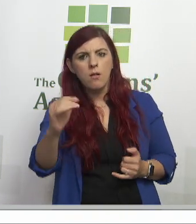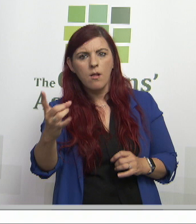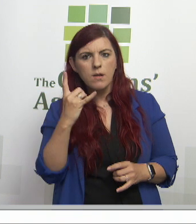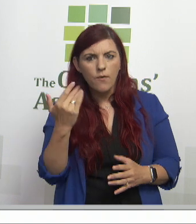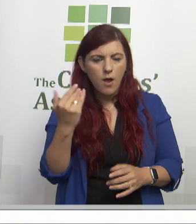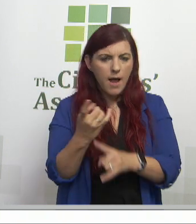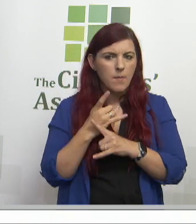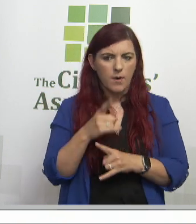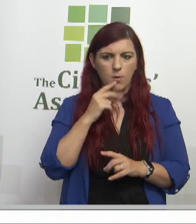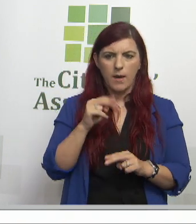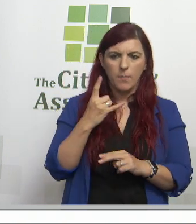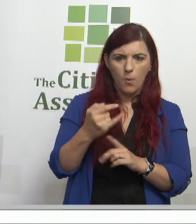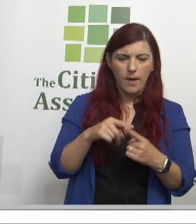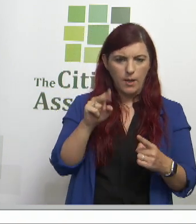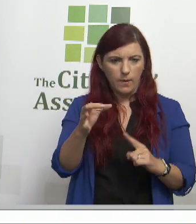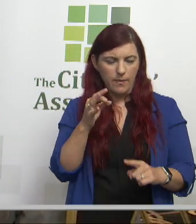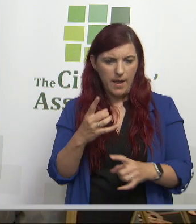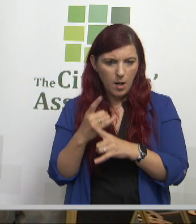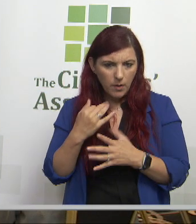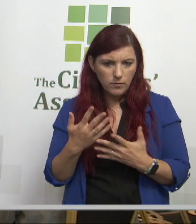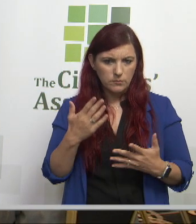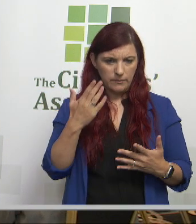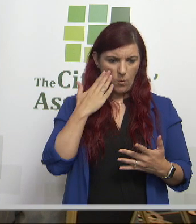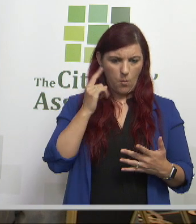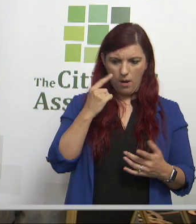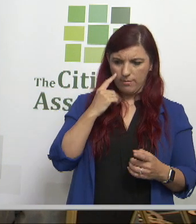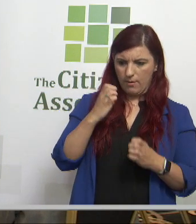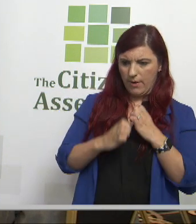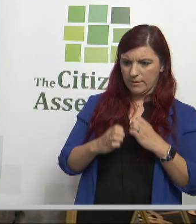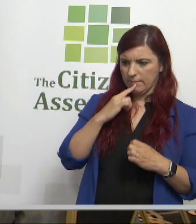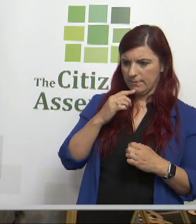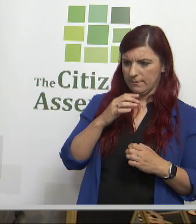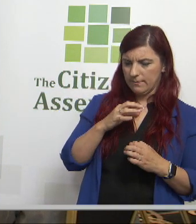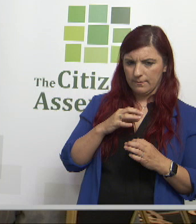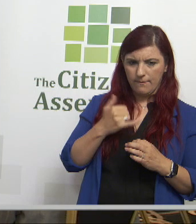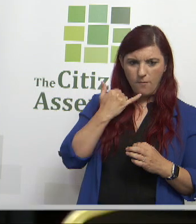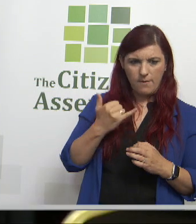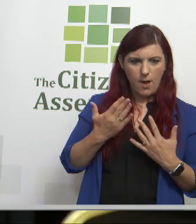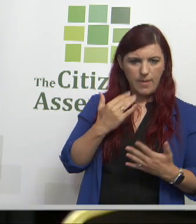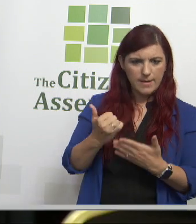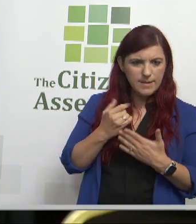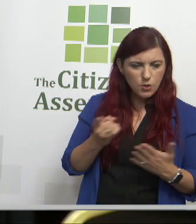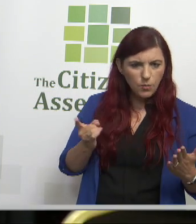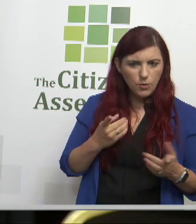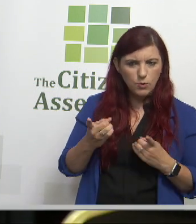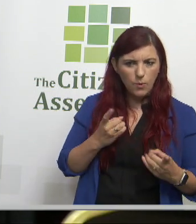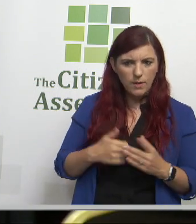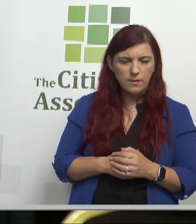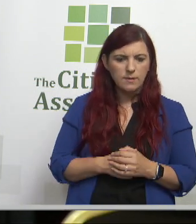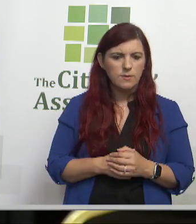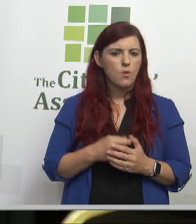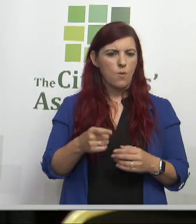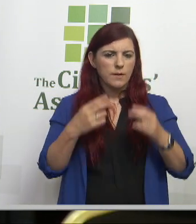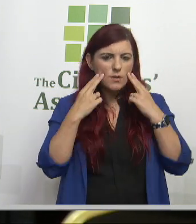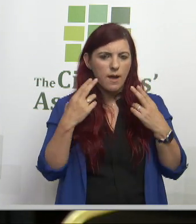help you? Can you get the help? Do people know on the other end of the line how they can assist you and what to do? And does nature have